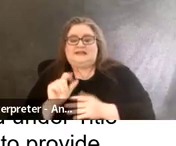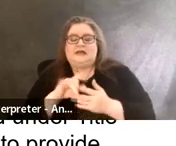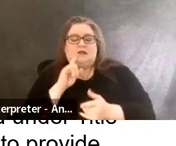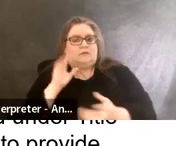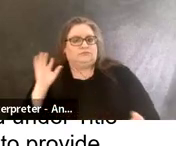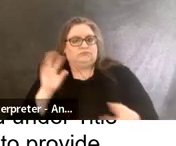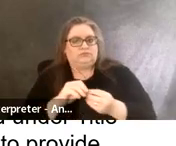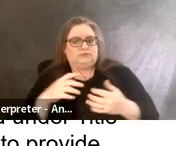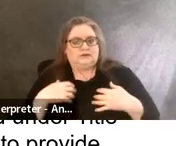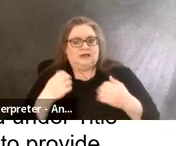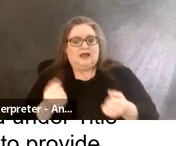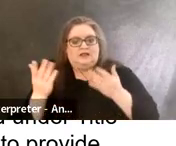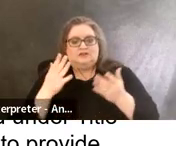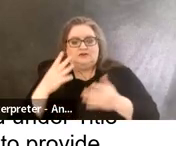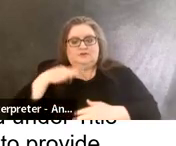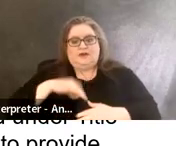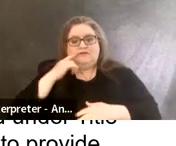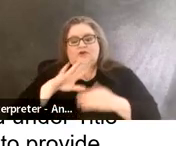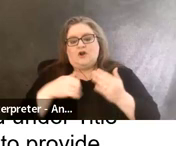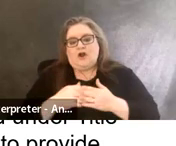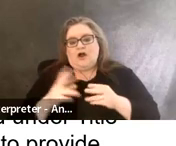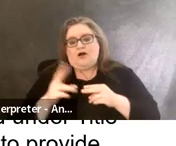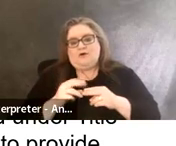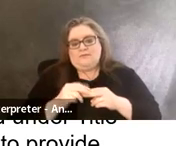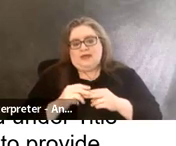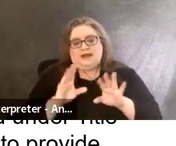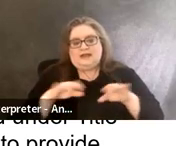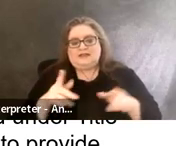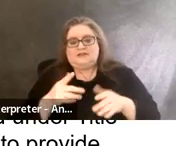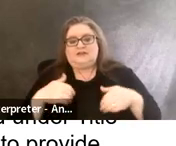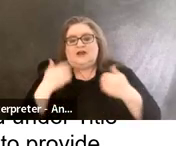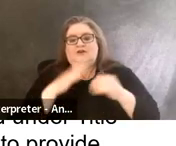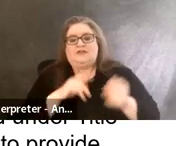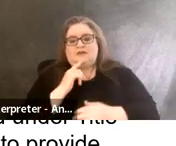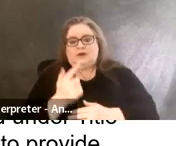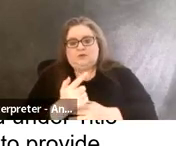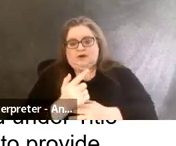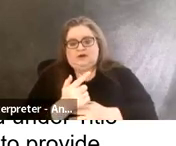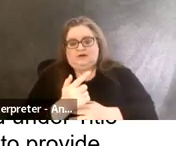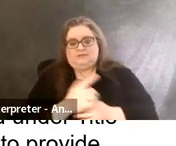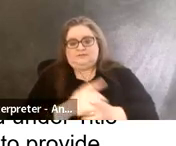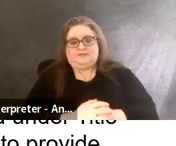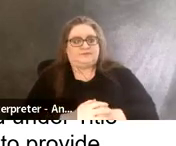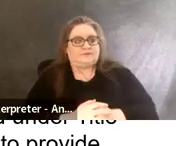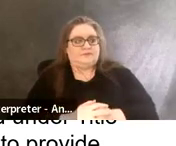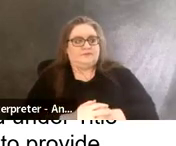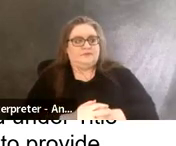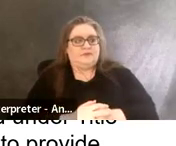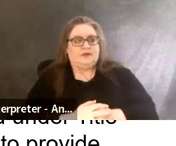comprehensive health service benefit for all Medicaid children under the age of 21.